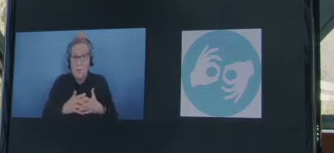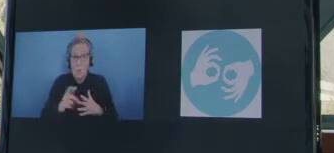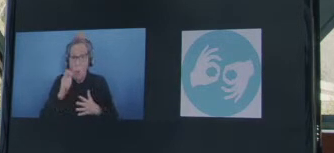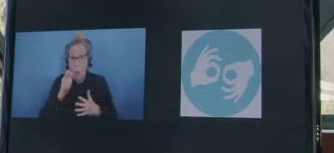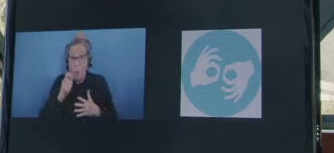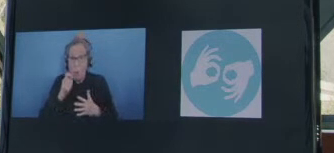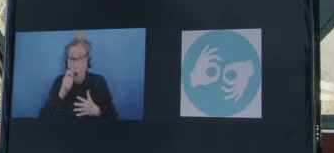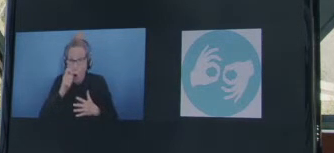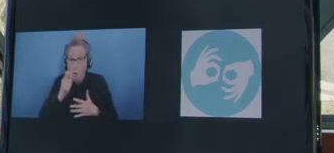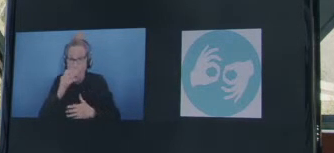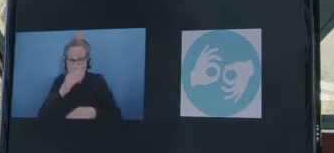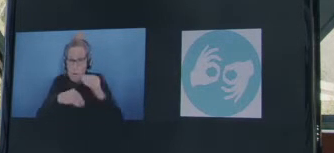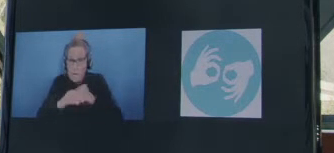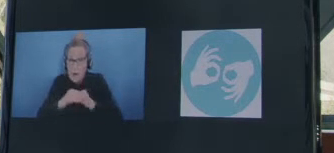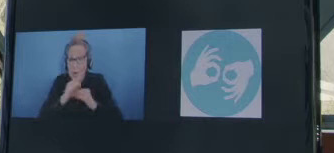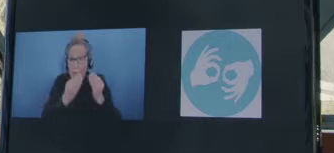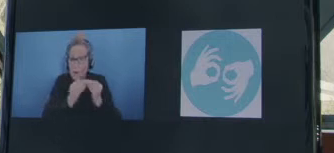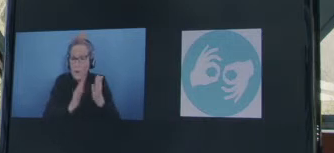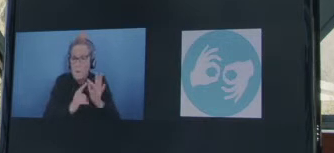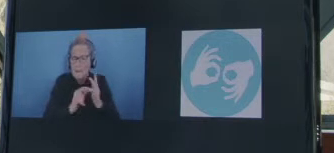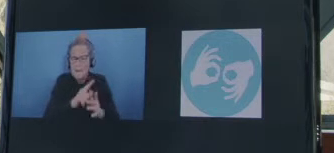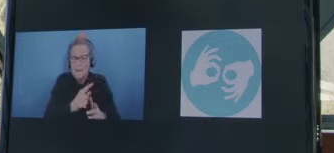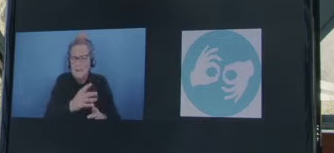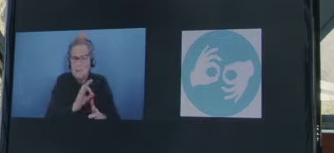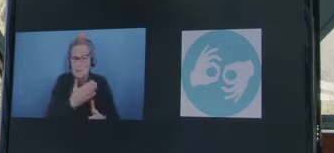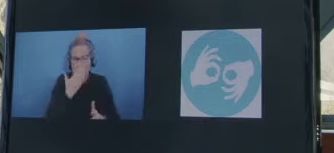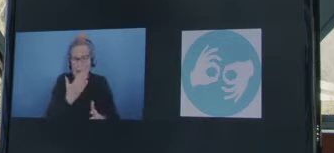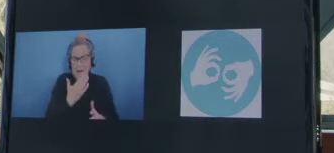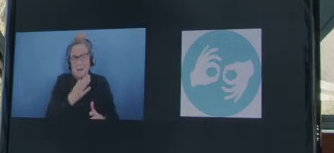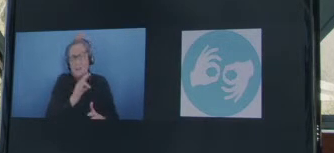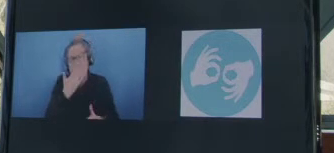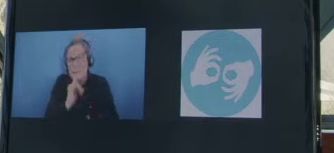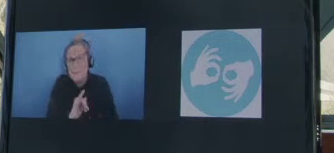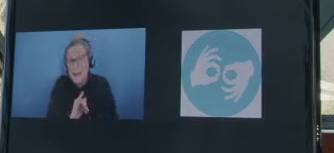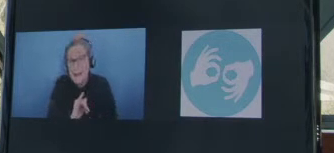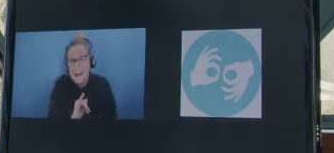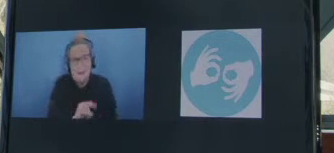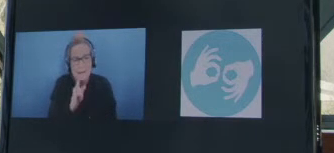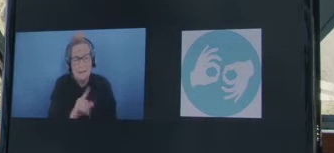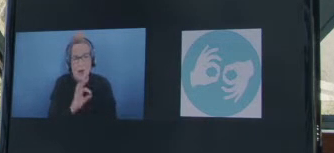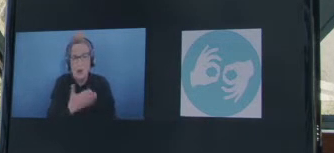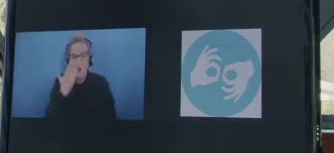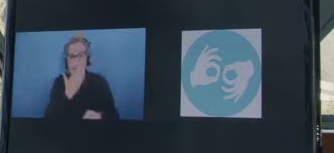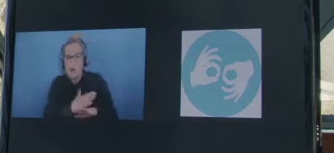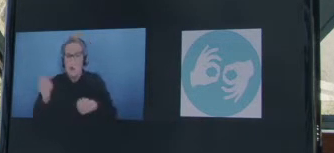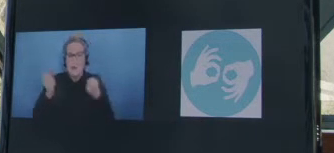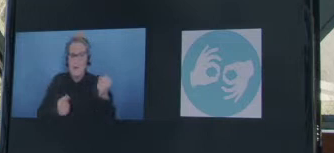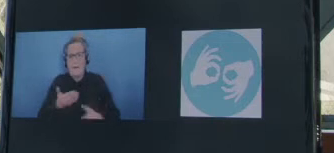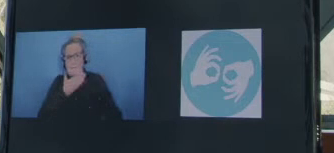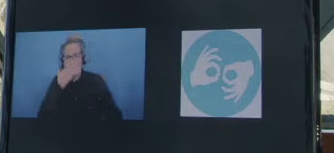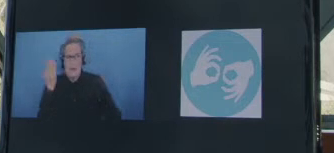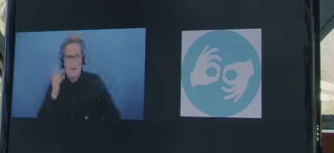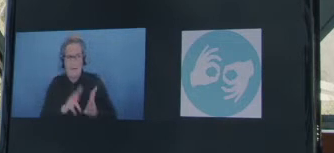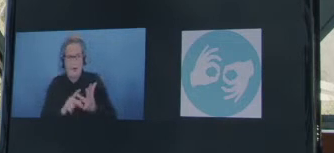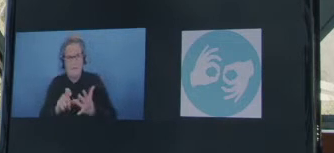didn't because of the smell. They don't smell bad, but they don't smell like the new car smell, which is like VOCs. We love it.